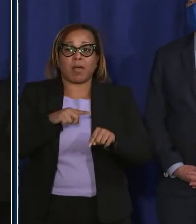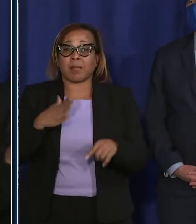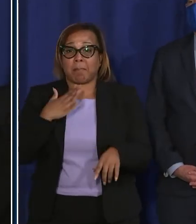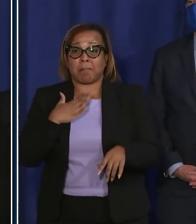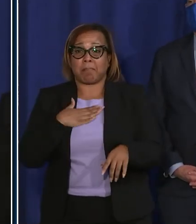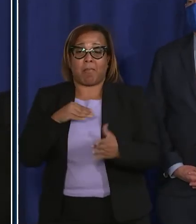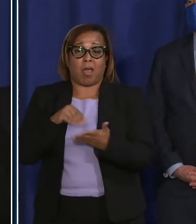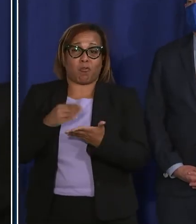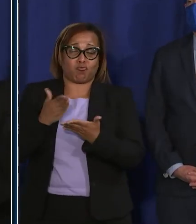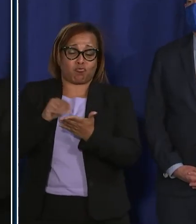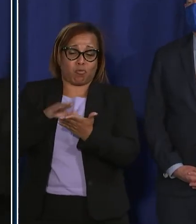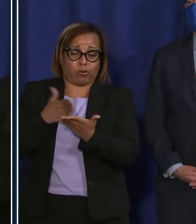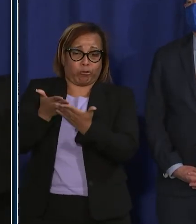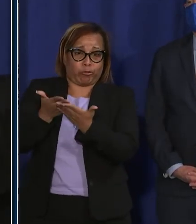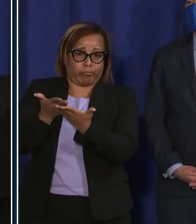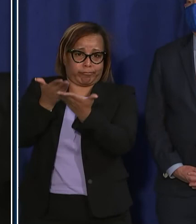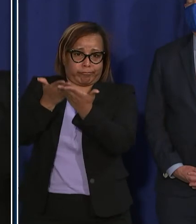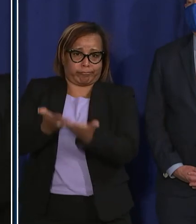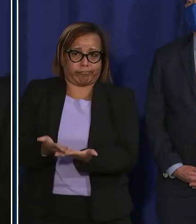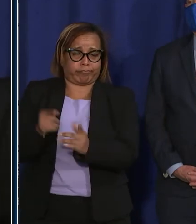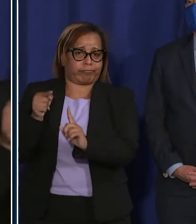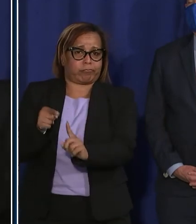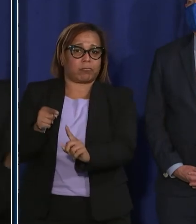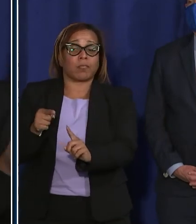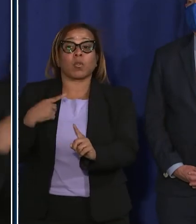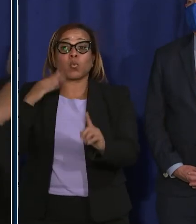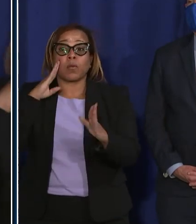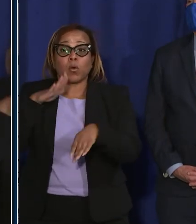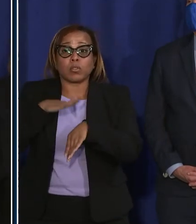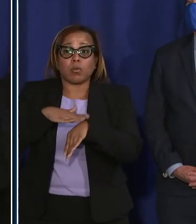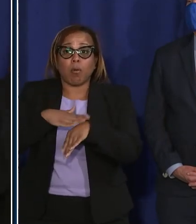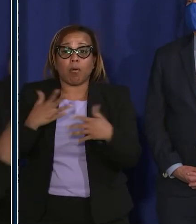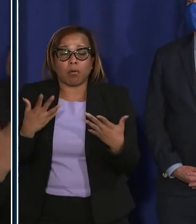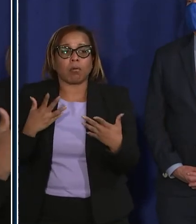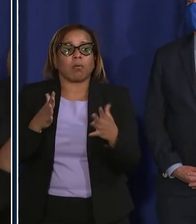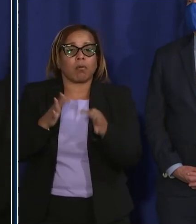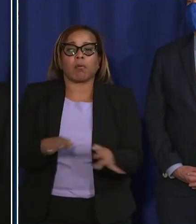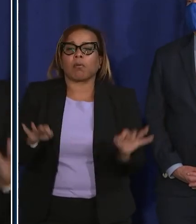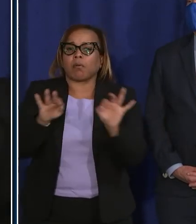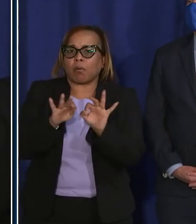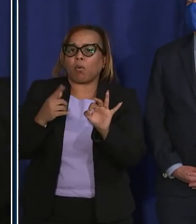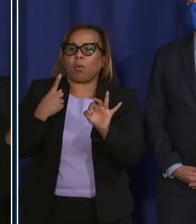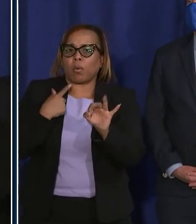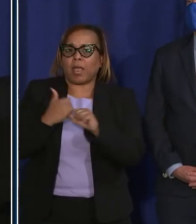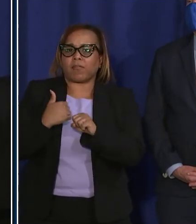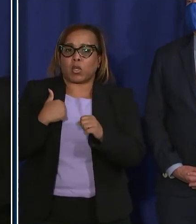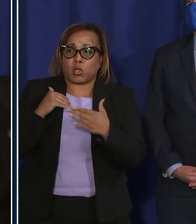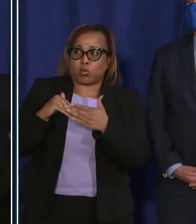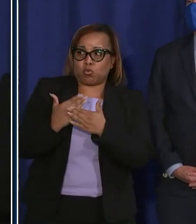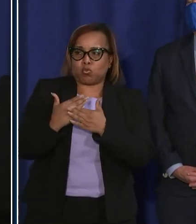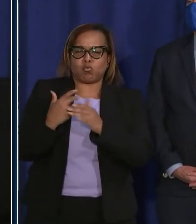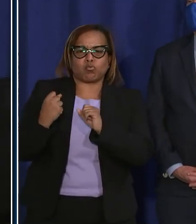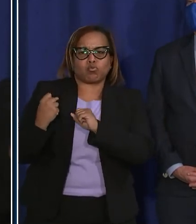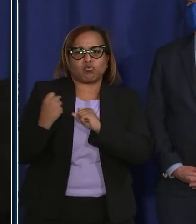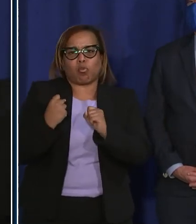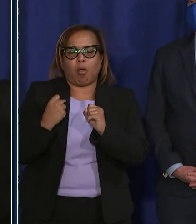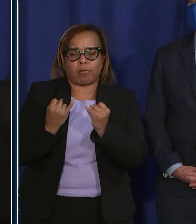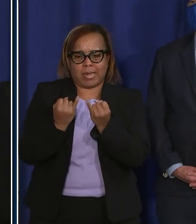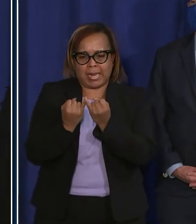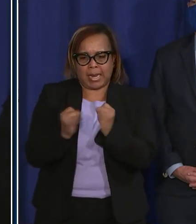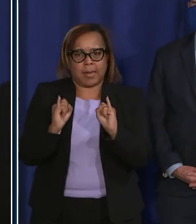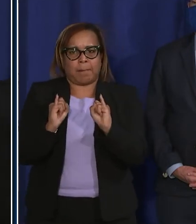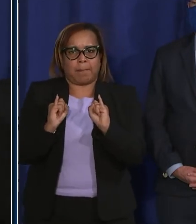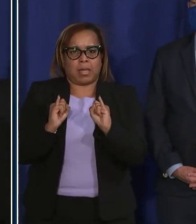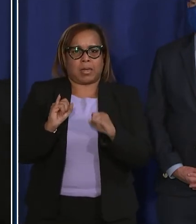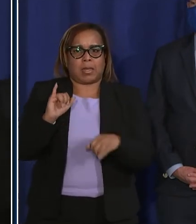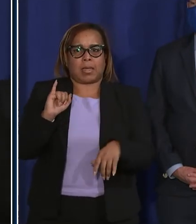record speaks for itself. What we're focused on is making sure that we get a new, strong, independent